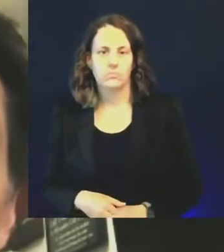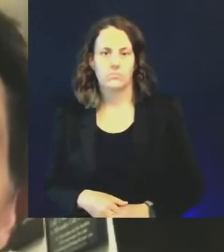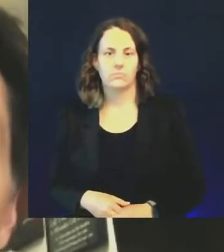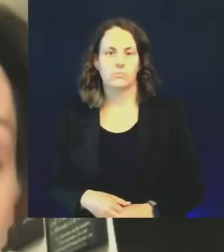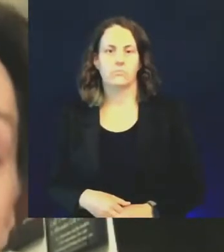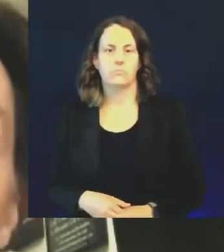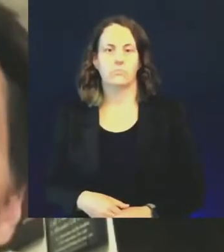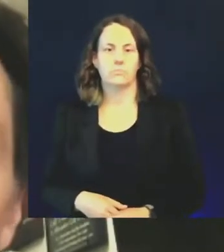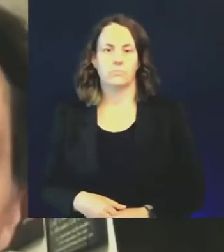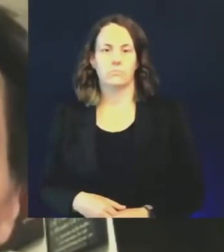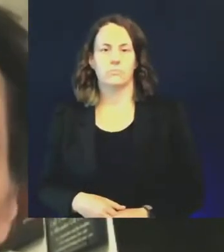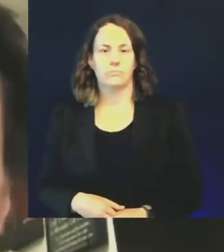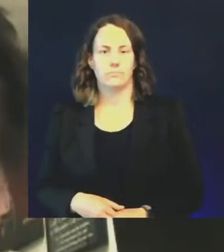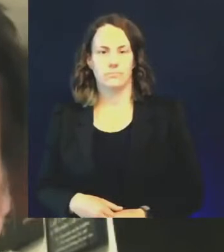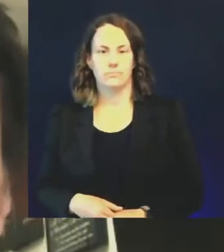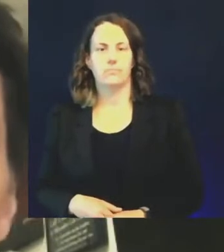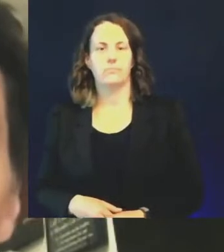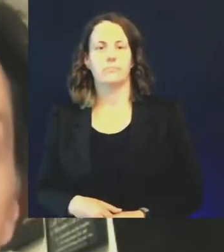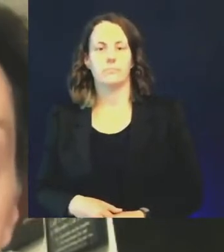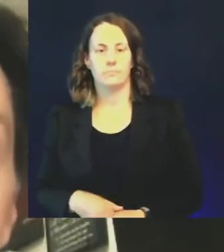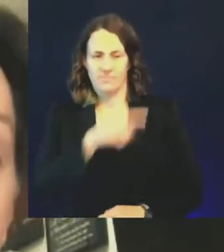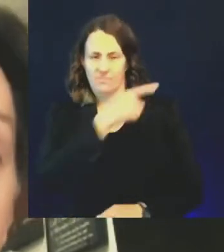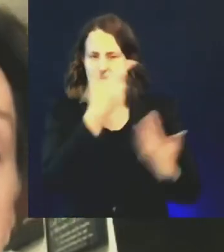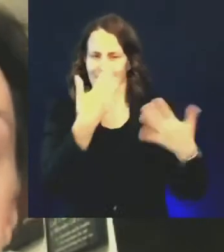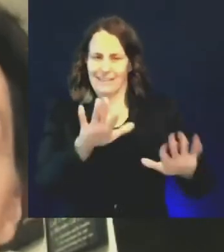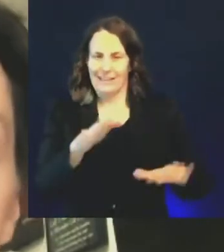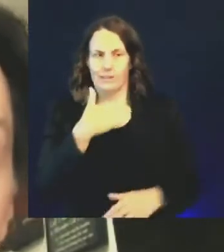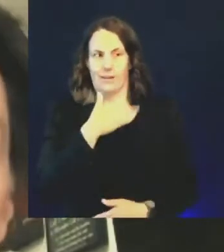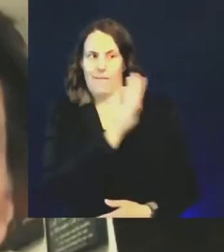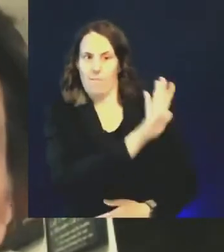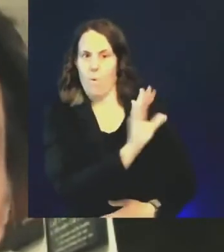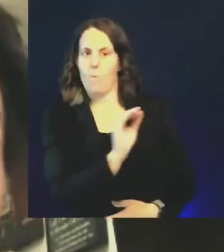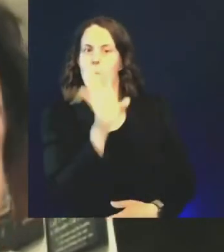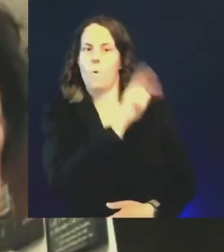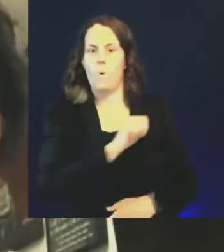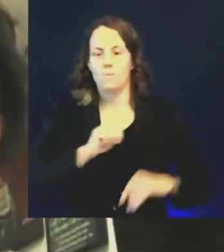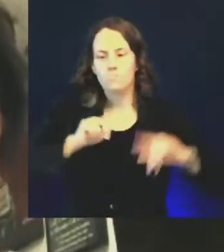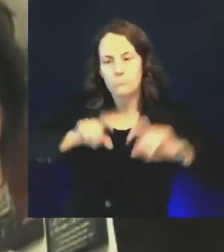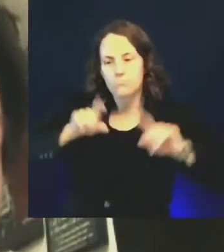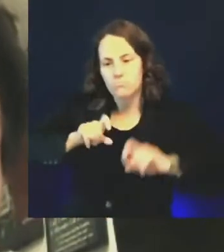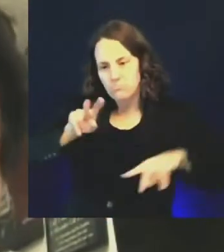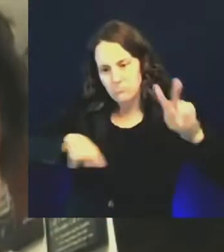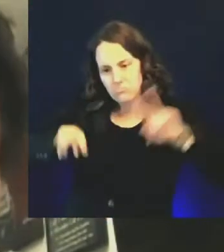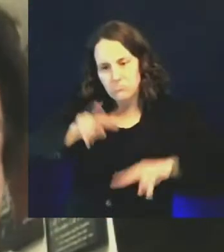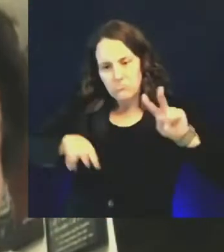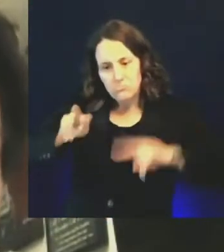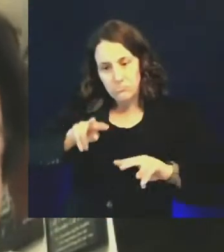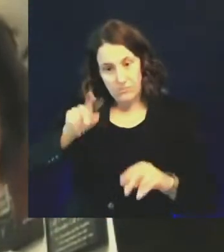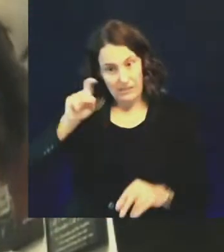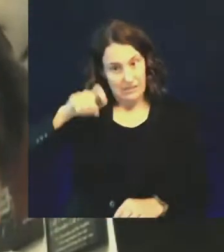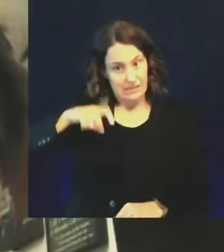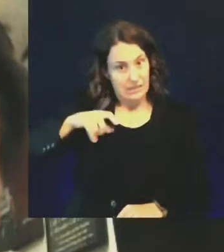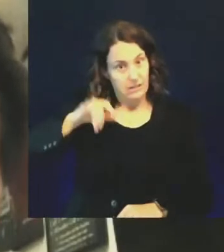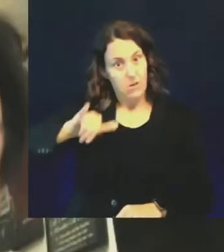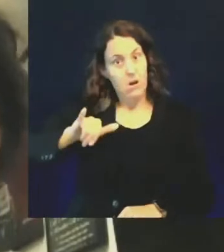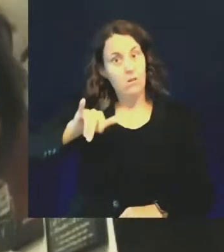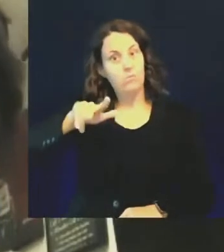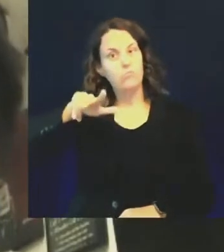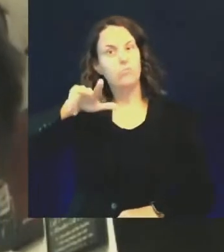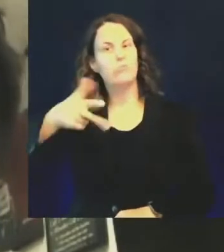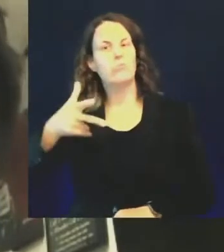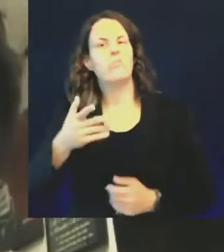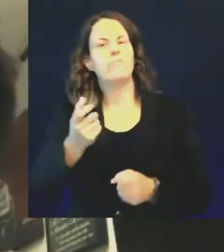off getting a 3rd dose, for example, than the 2-dose regimen, which has already been proven to lower people's risk by upwards